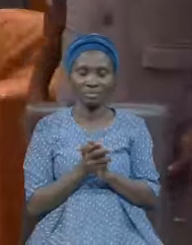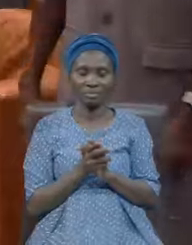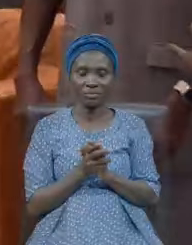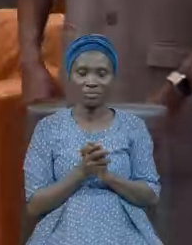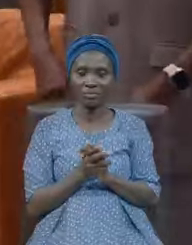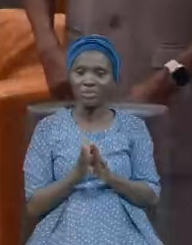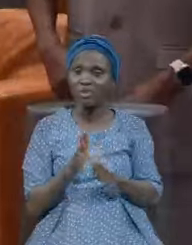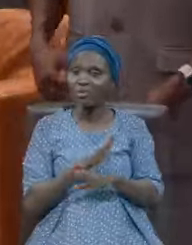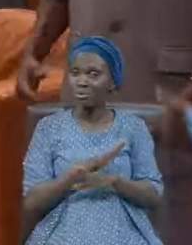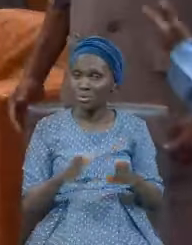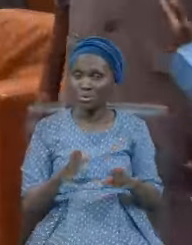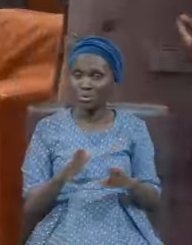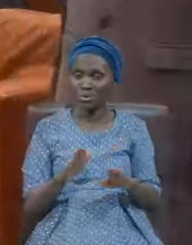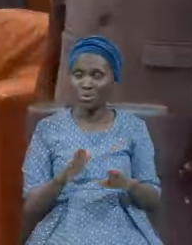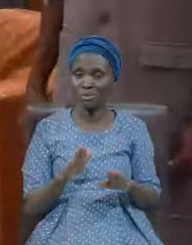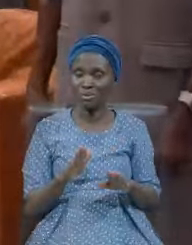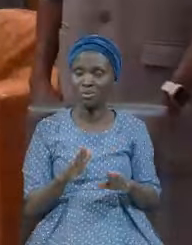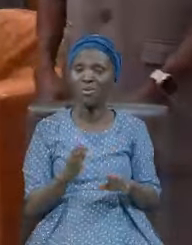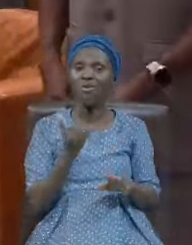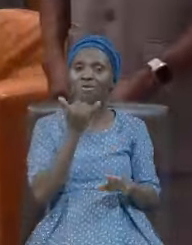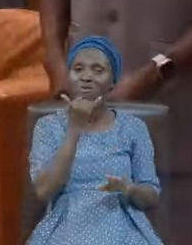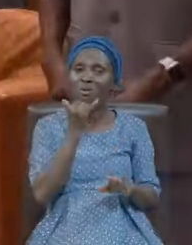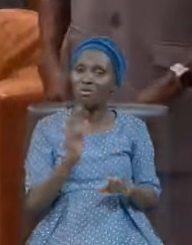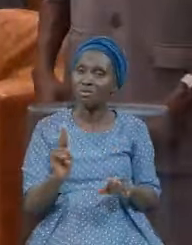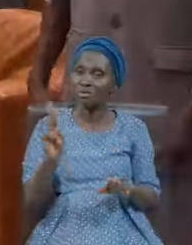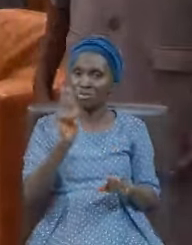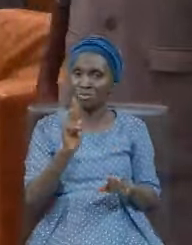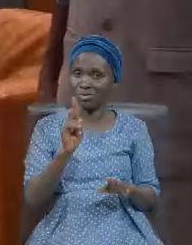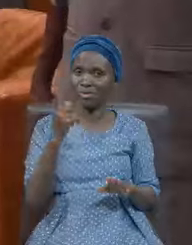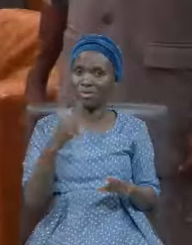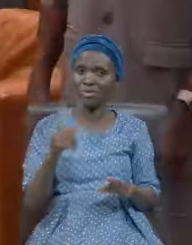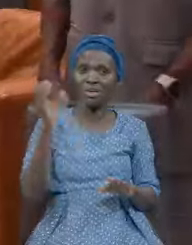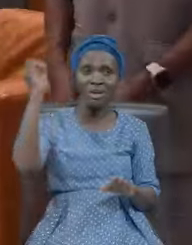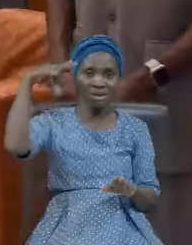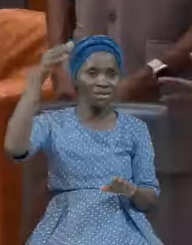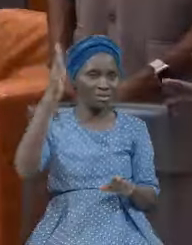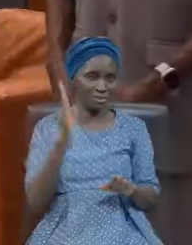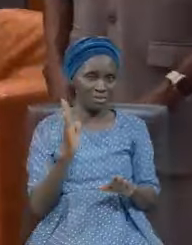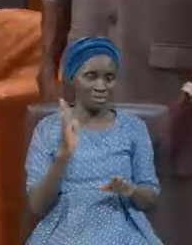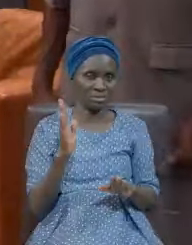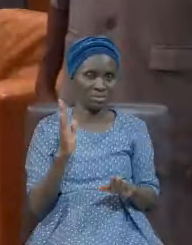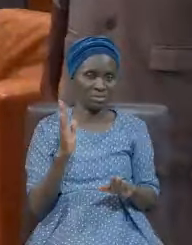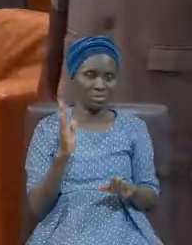Don't misuse the grace of God.